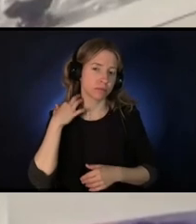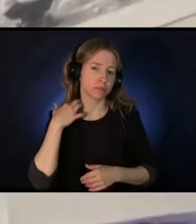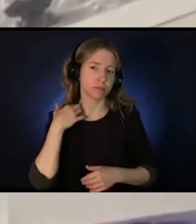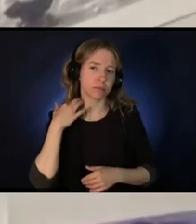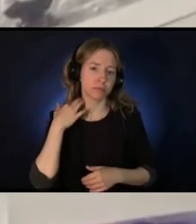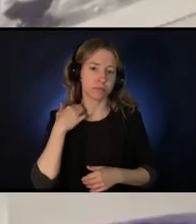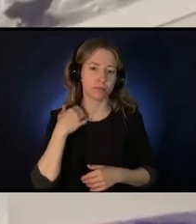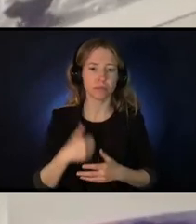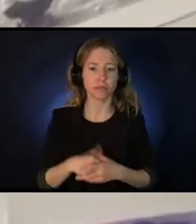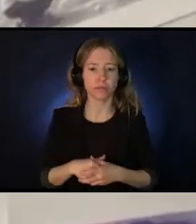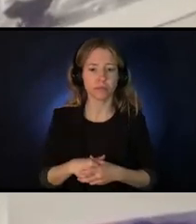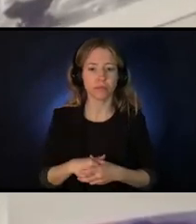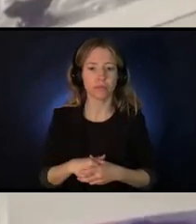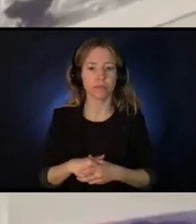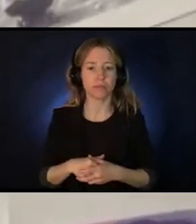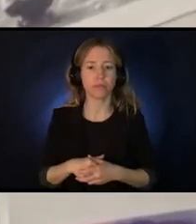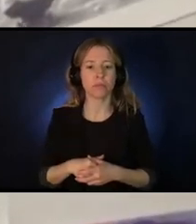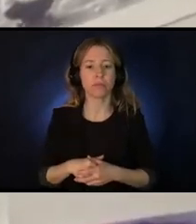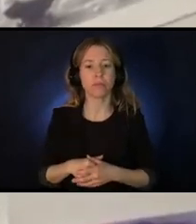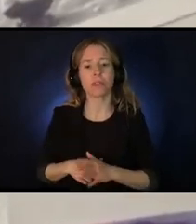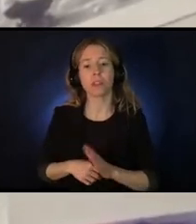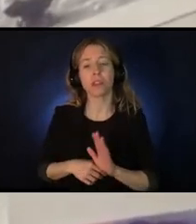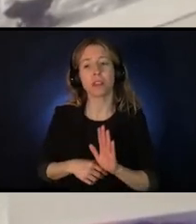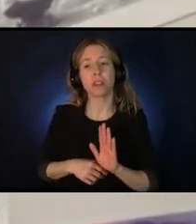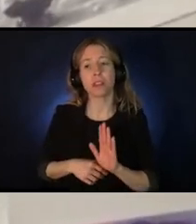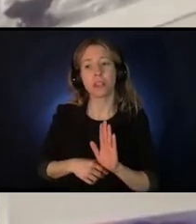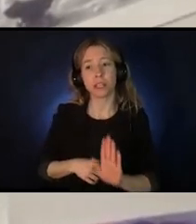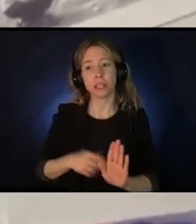Noah's adopted father raped him